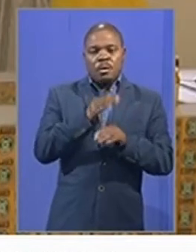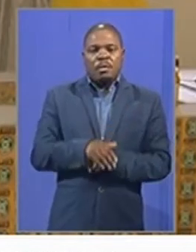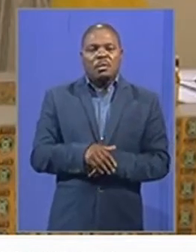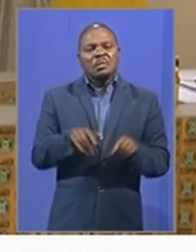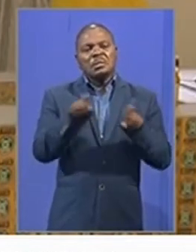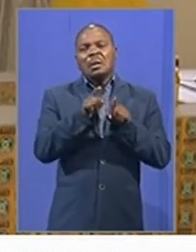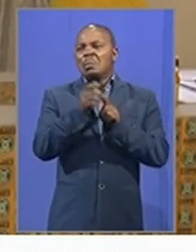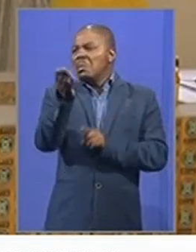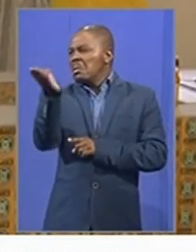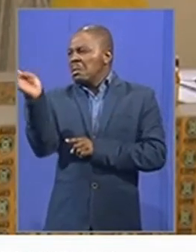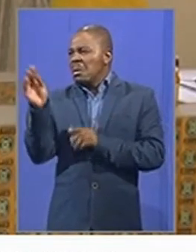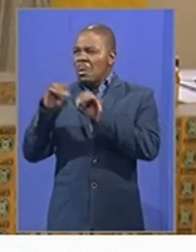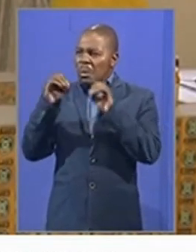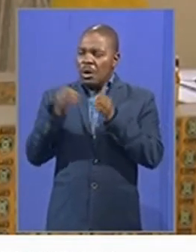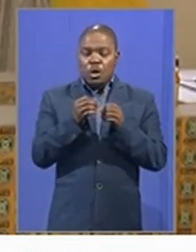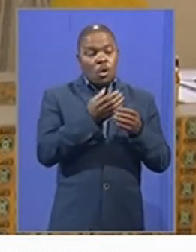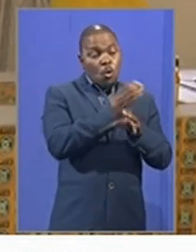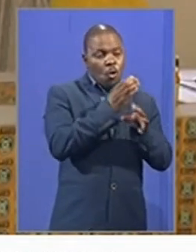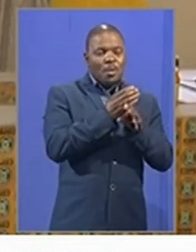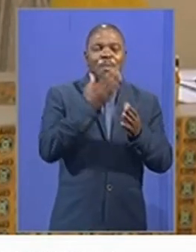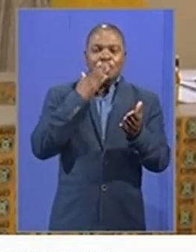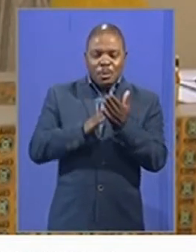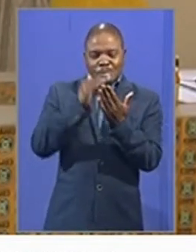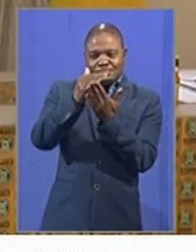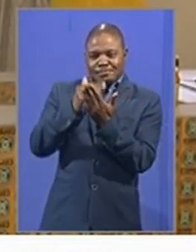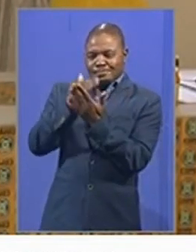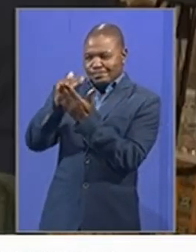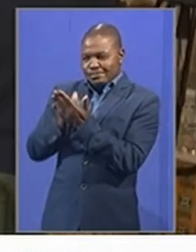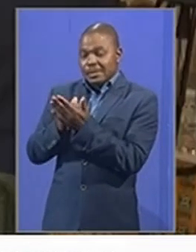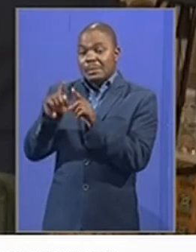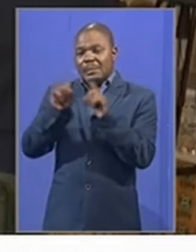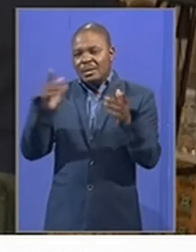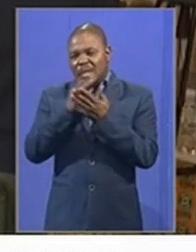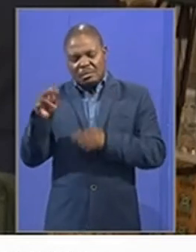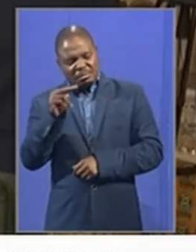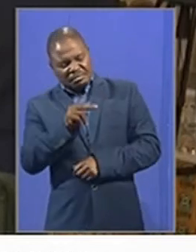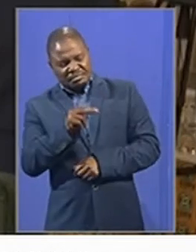a mangwe e dira ditshepiso fela go bangwe seno ke